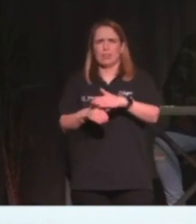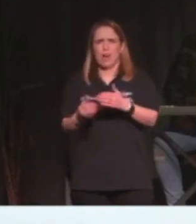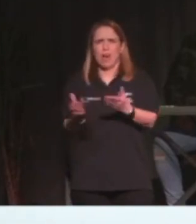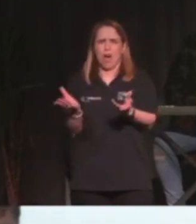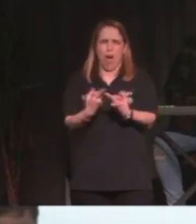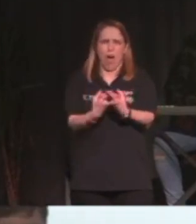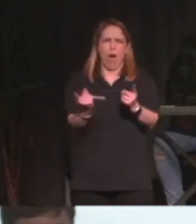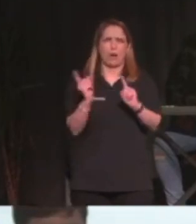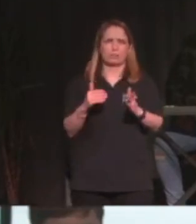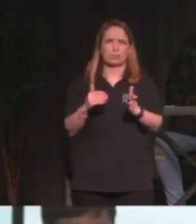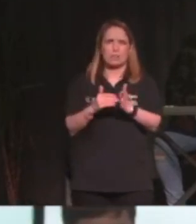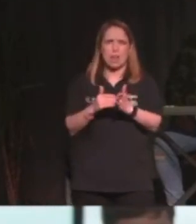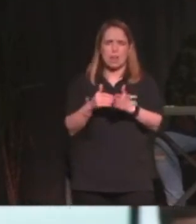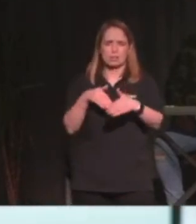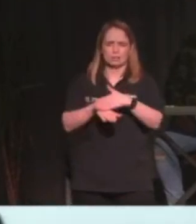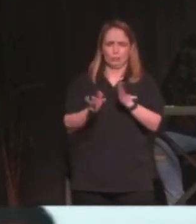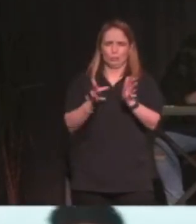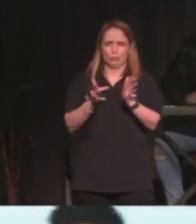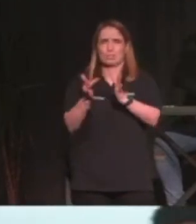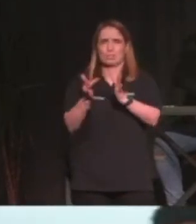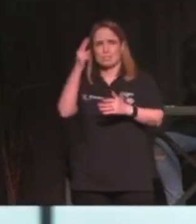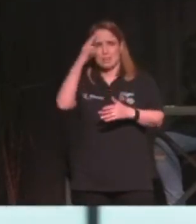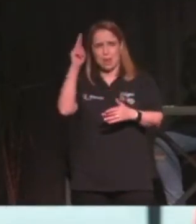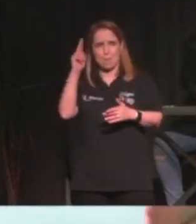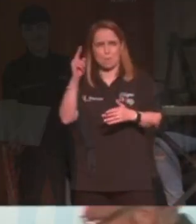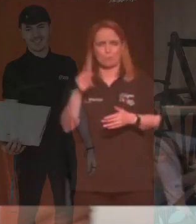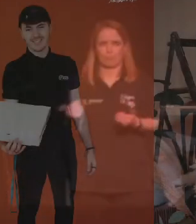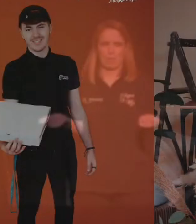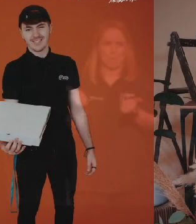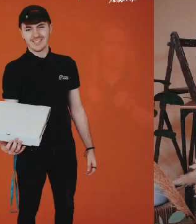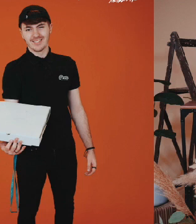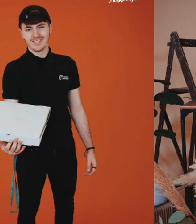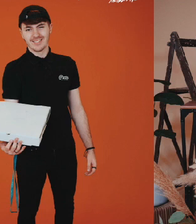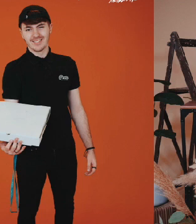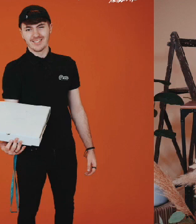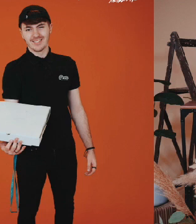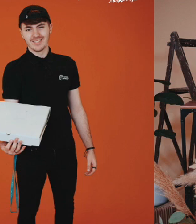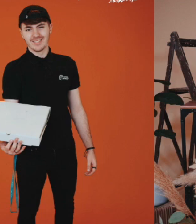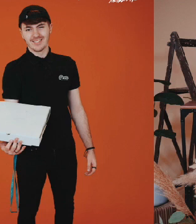And everybody said, amen. Thank you very much for listening.